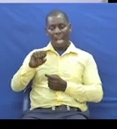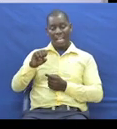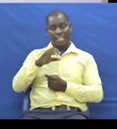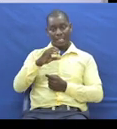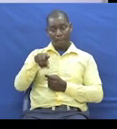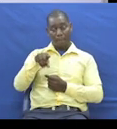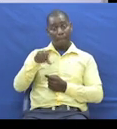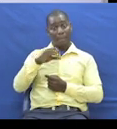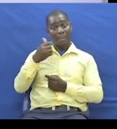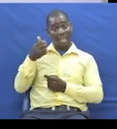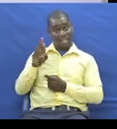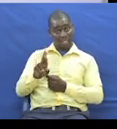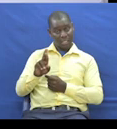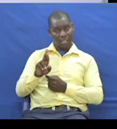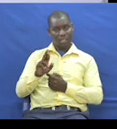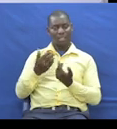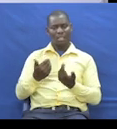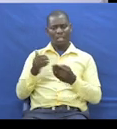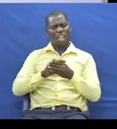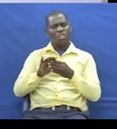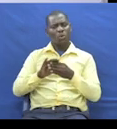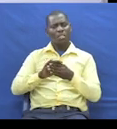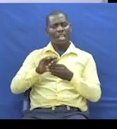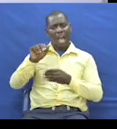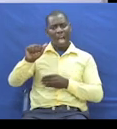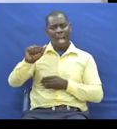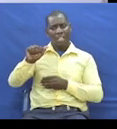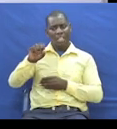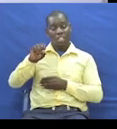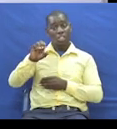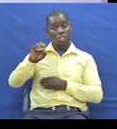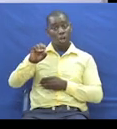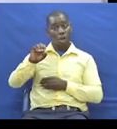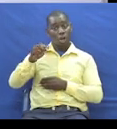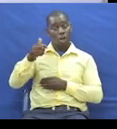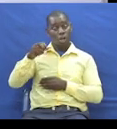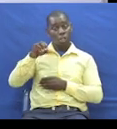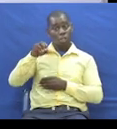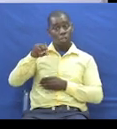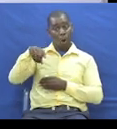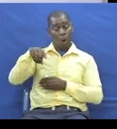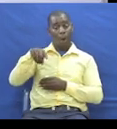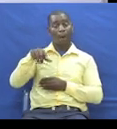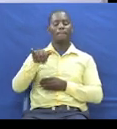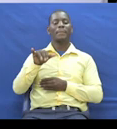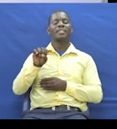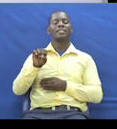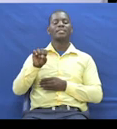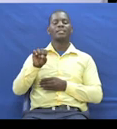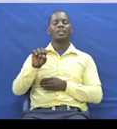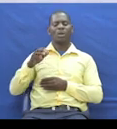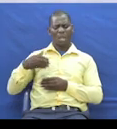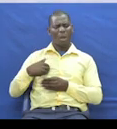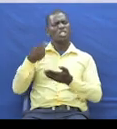item here, which is called as the isotope. Before isotopes, let us try to know how now can we